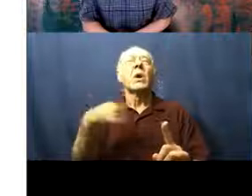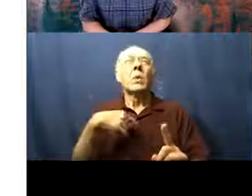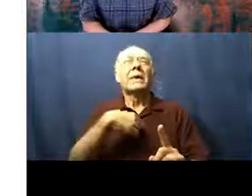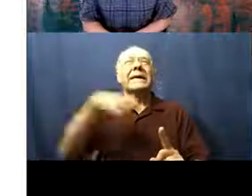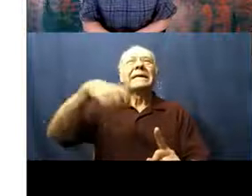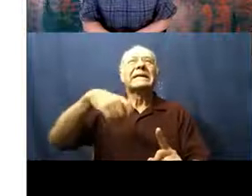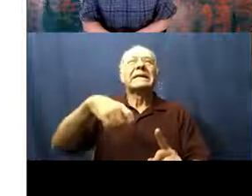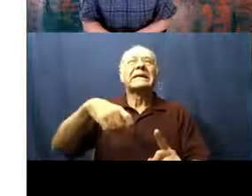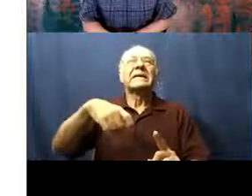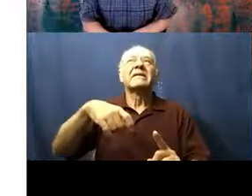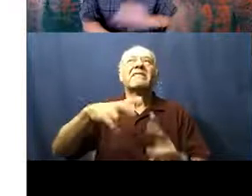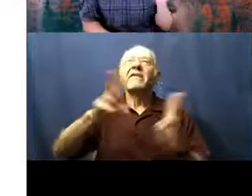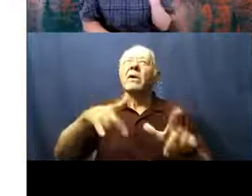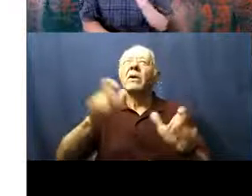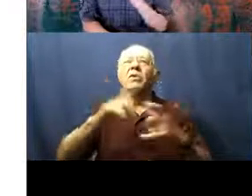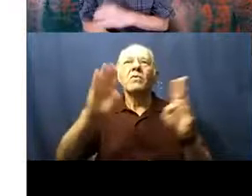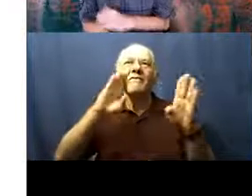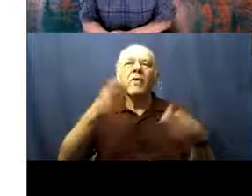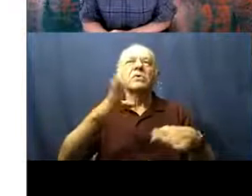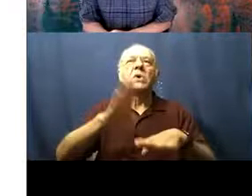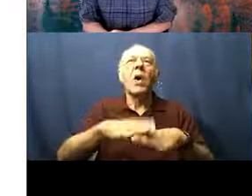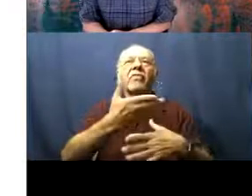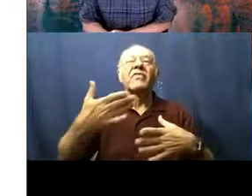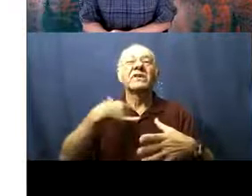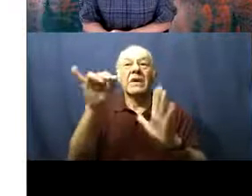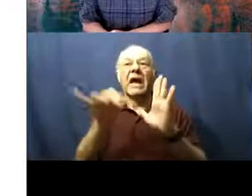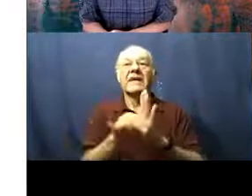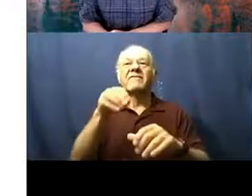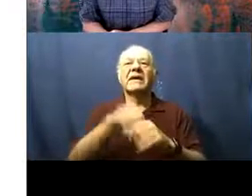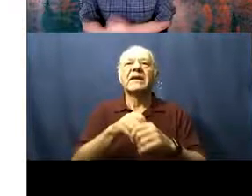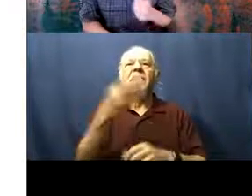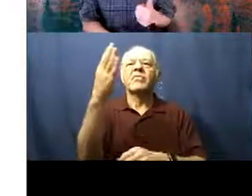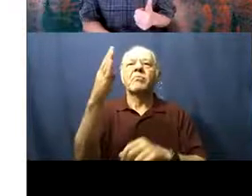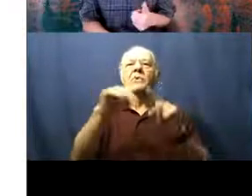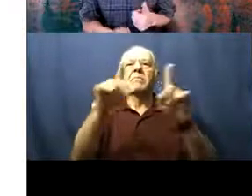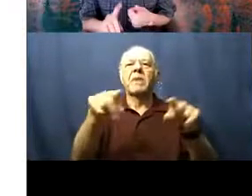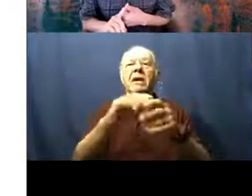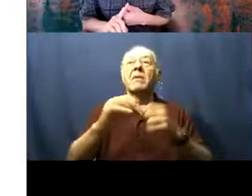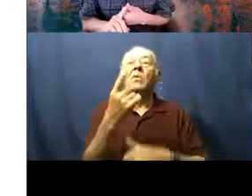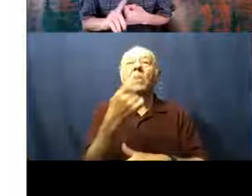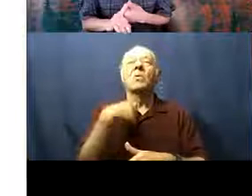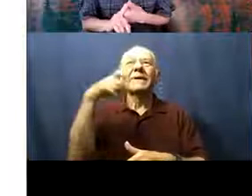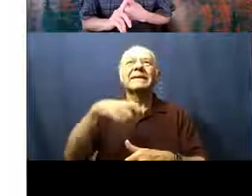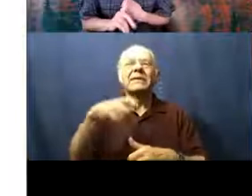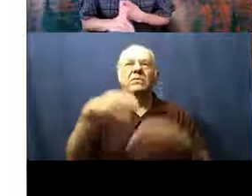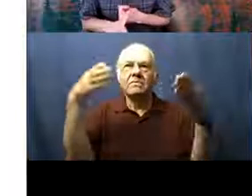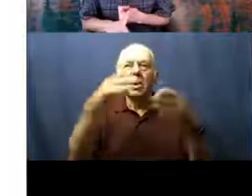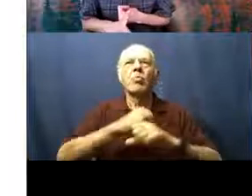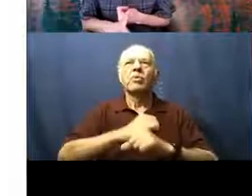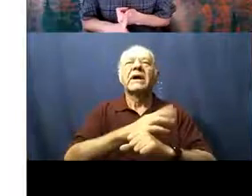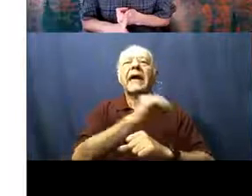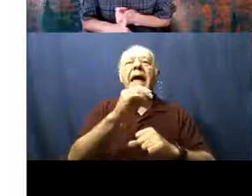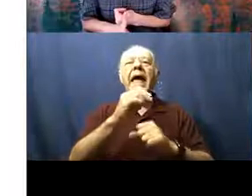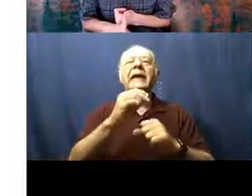needed very quickly to focus on what we've identified in these 3 blue boxes. Number one, we needed to protect and